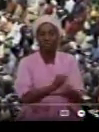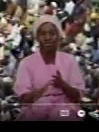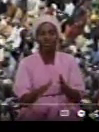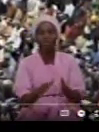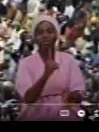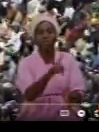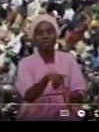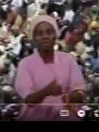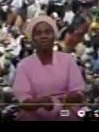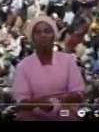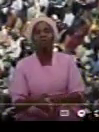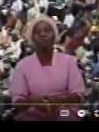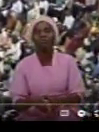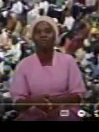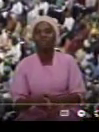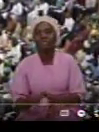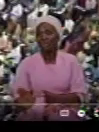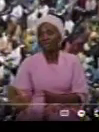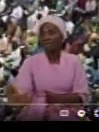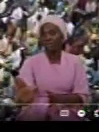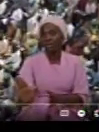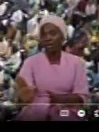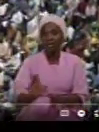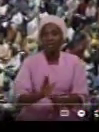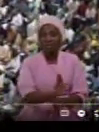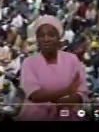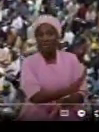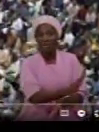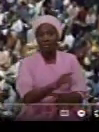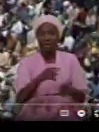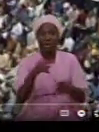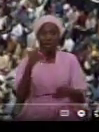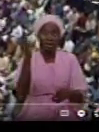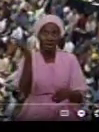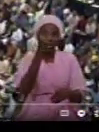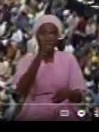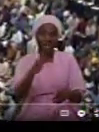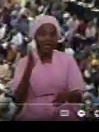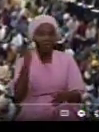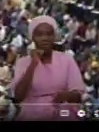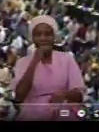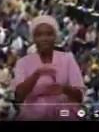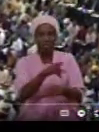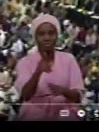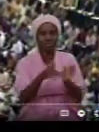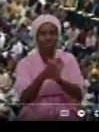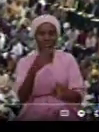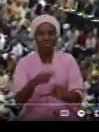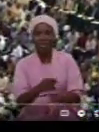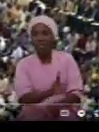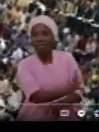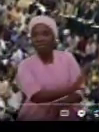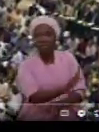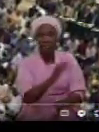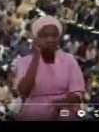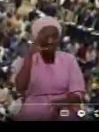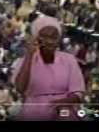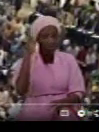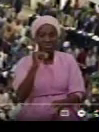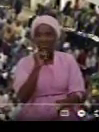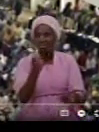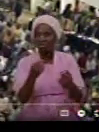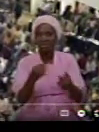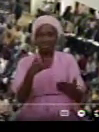not touch you. Their spears will not touch you. Their magic will not come near your